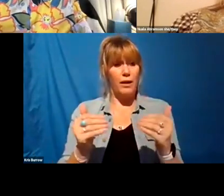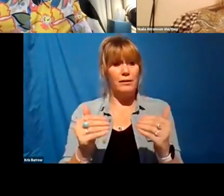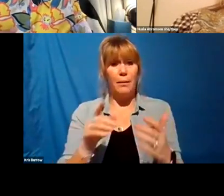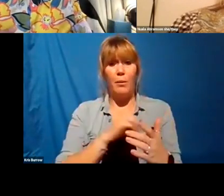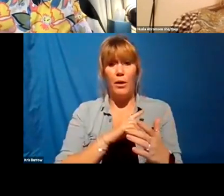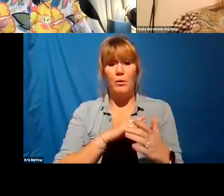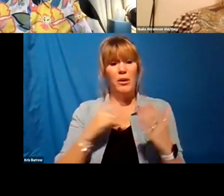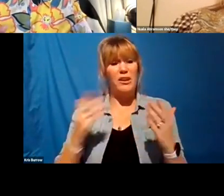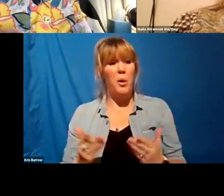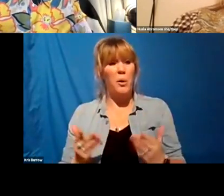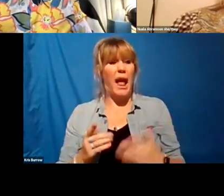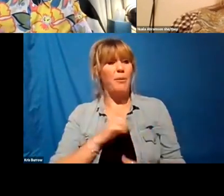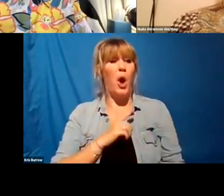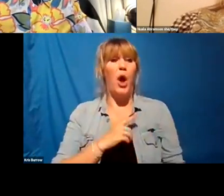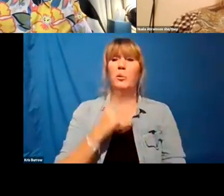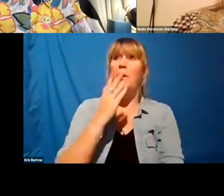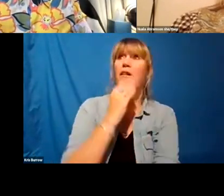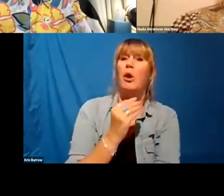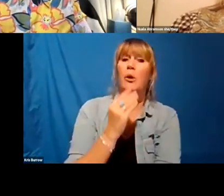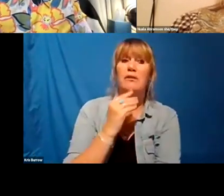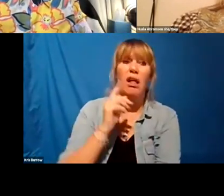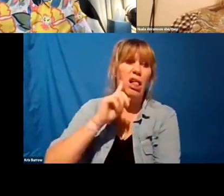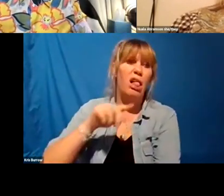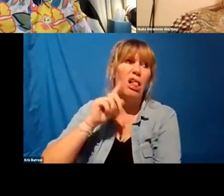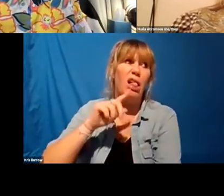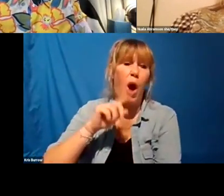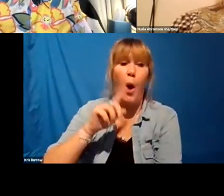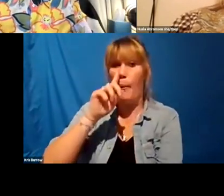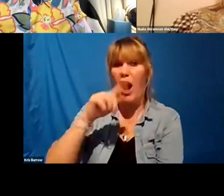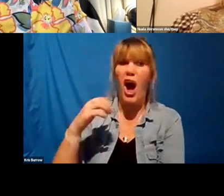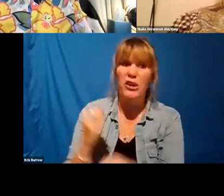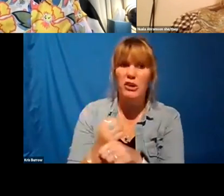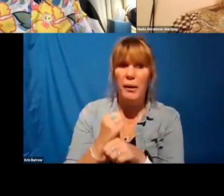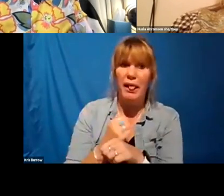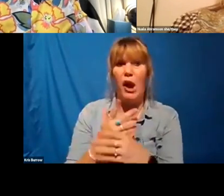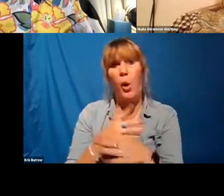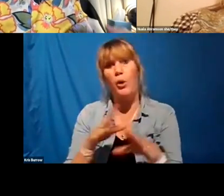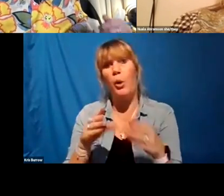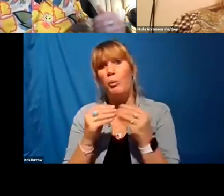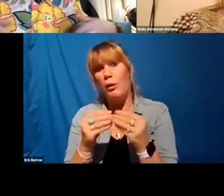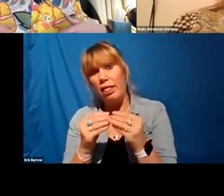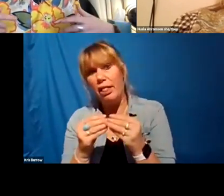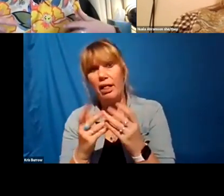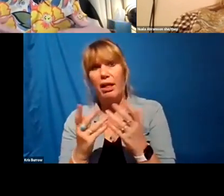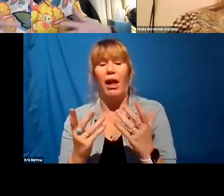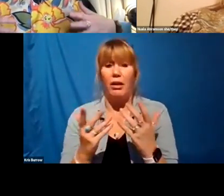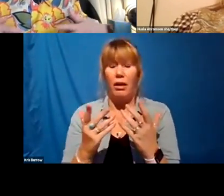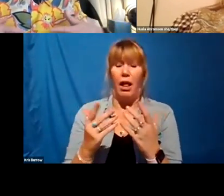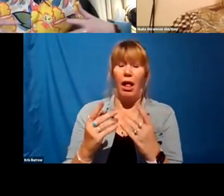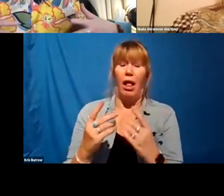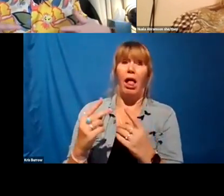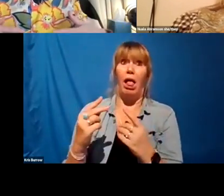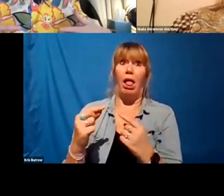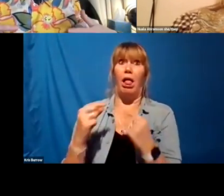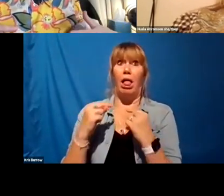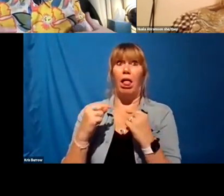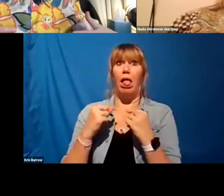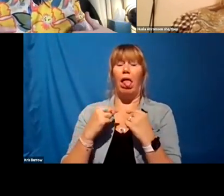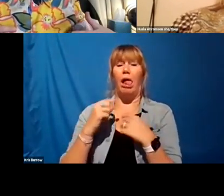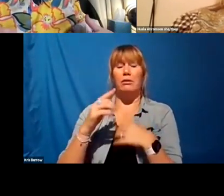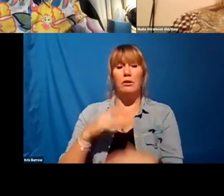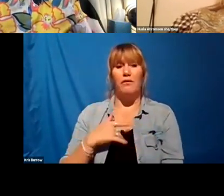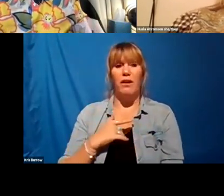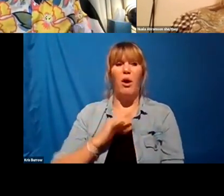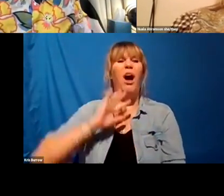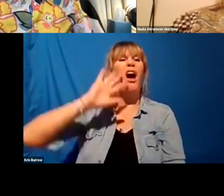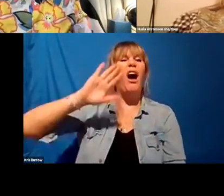people dismissing us and telling us what we can't do and that everything we do is valueless, and then we manage somehow to shrug that off and do it